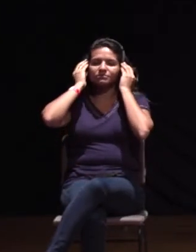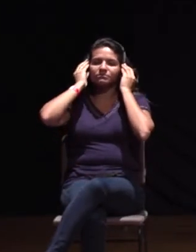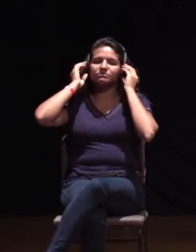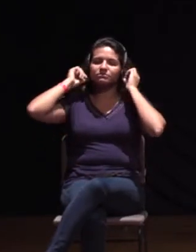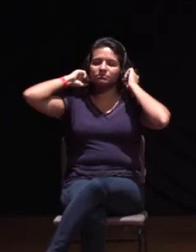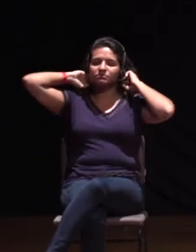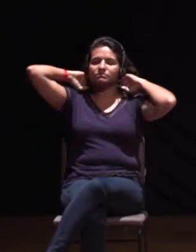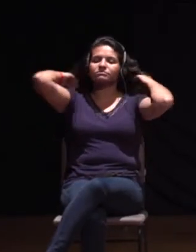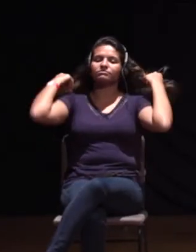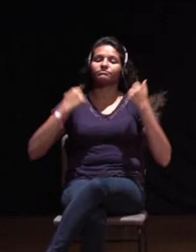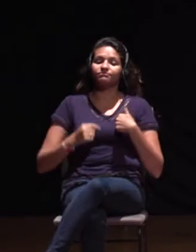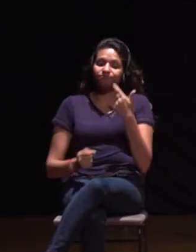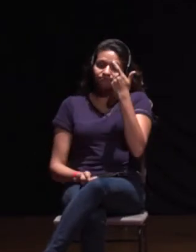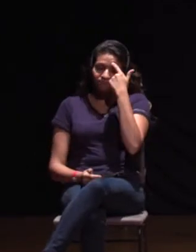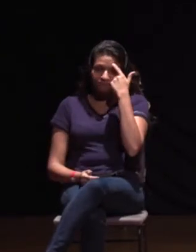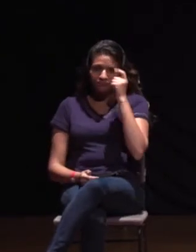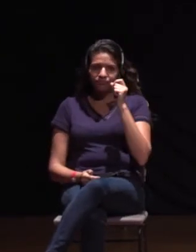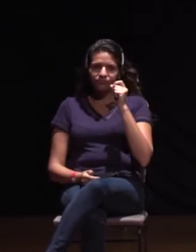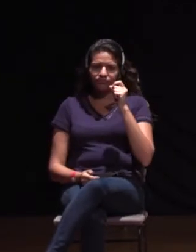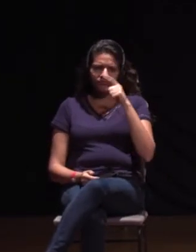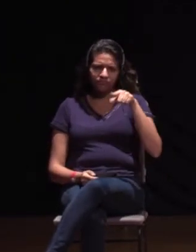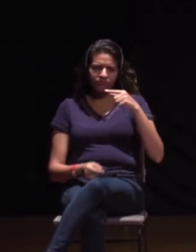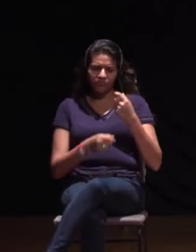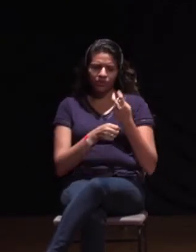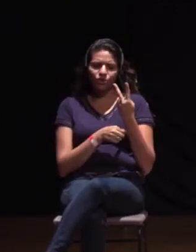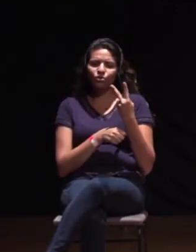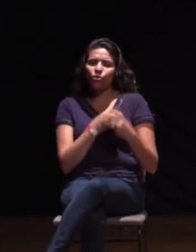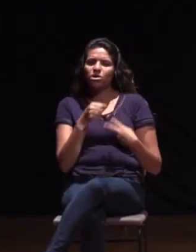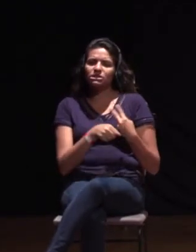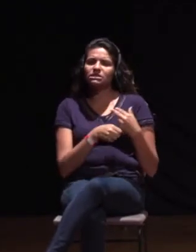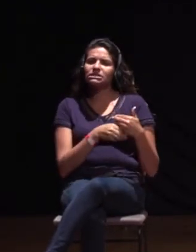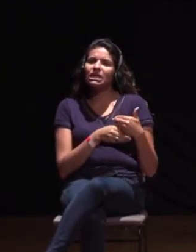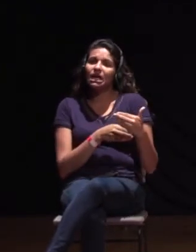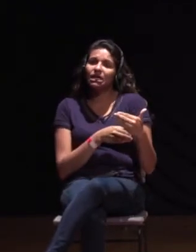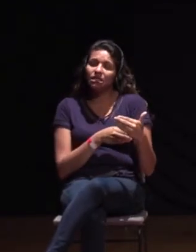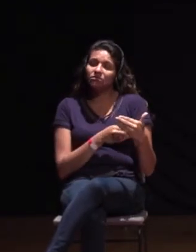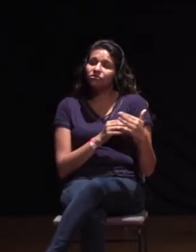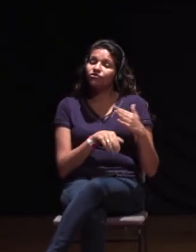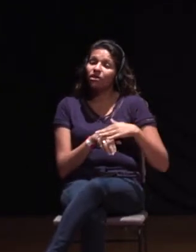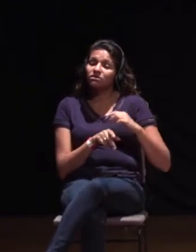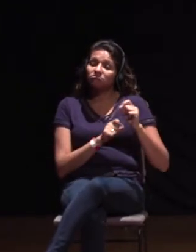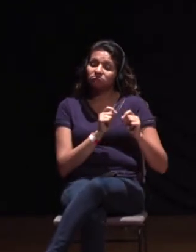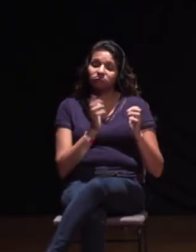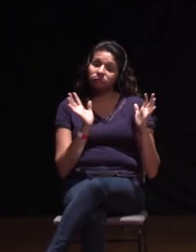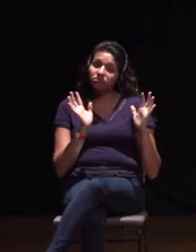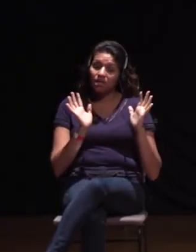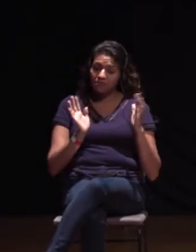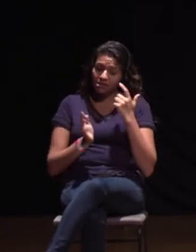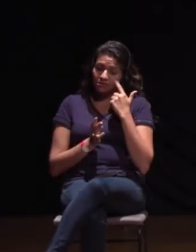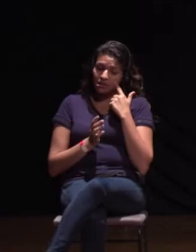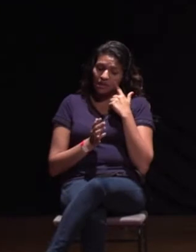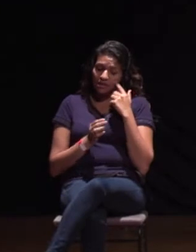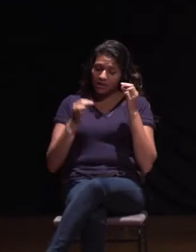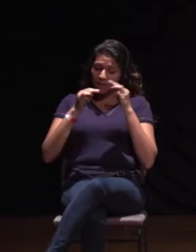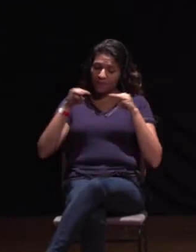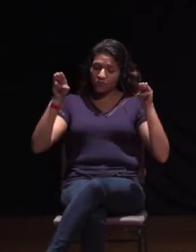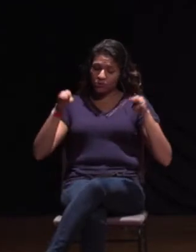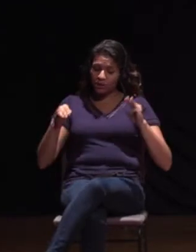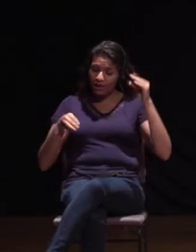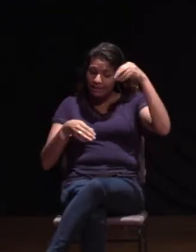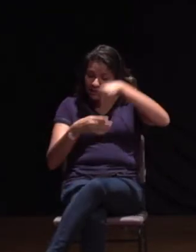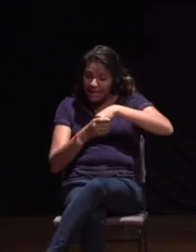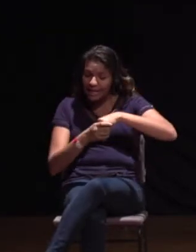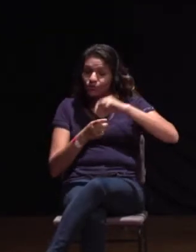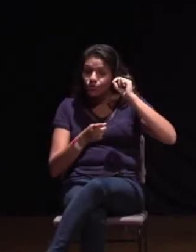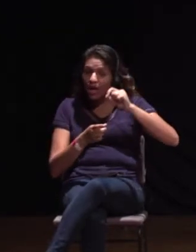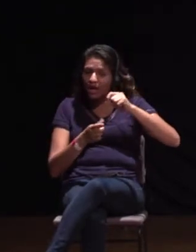2 years' time, but also the notion and relation of choreography with a museum. And that I adore just by walking in, and when you